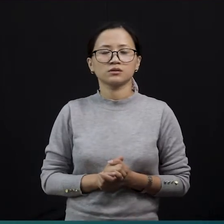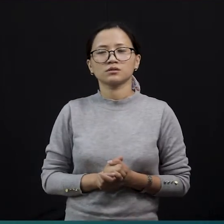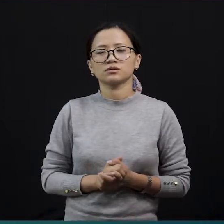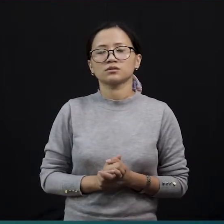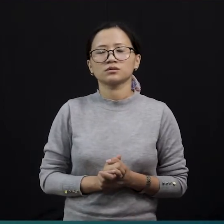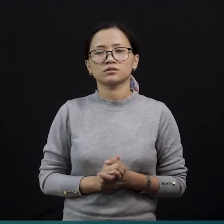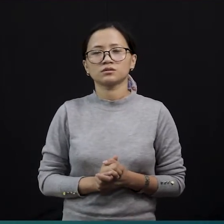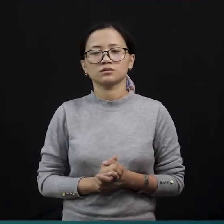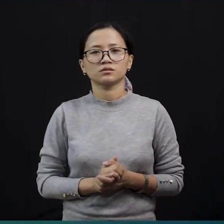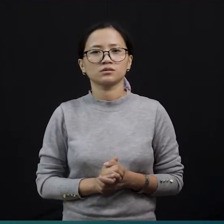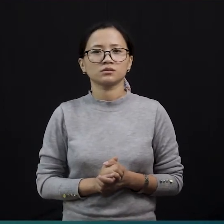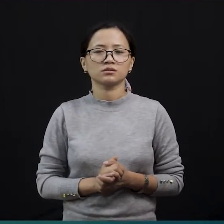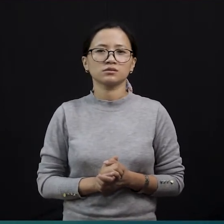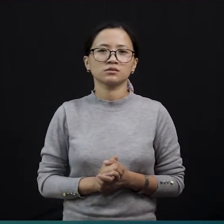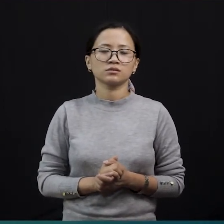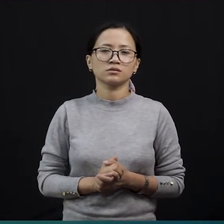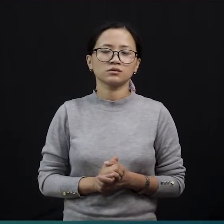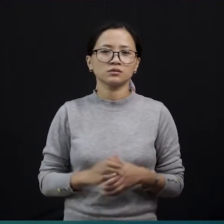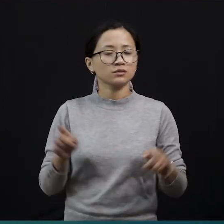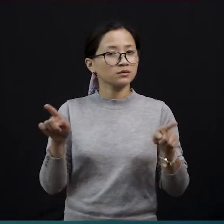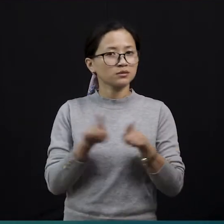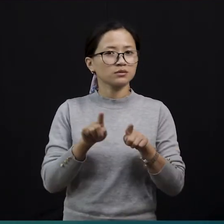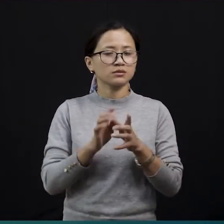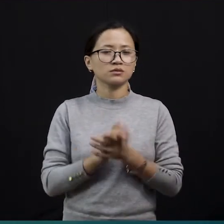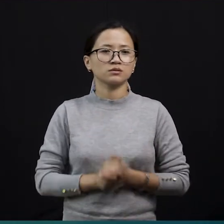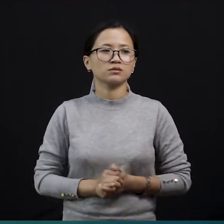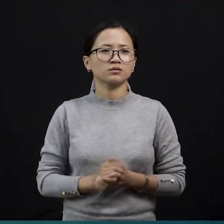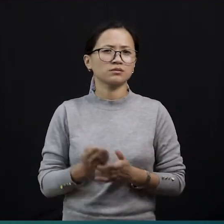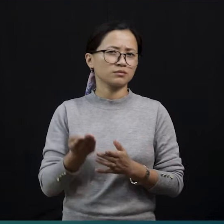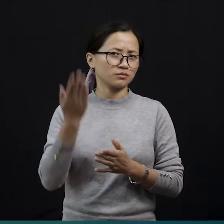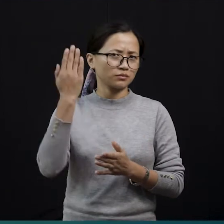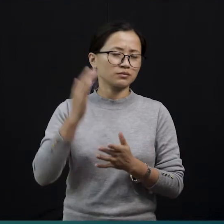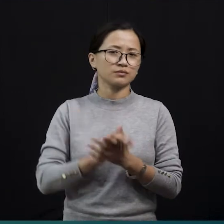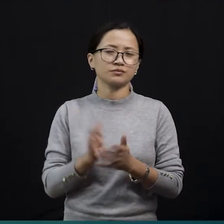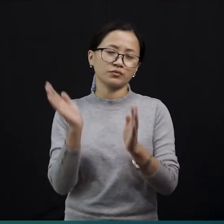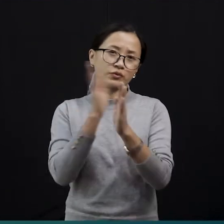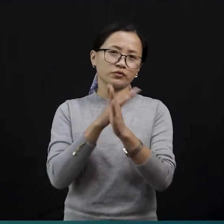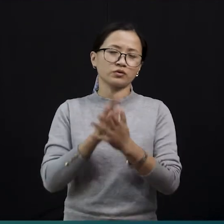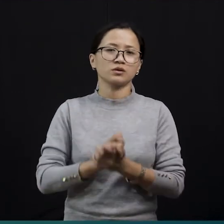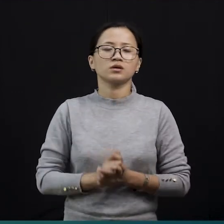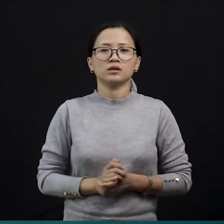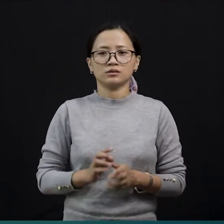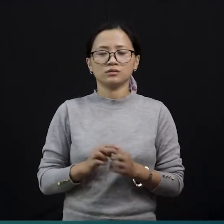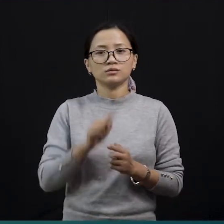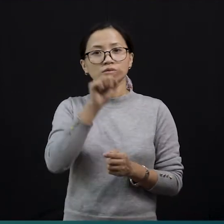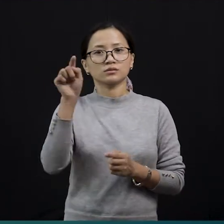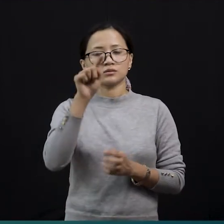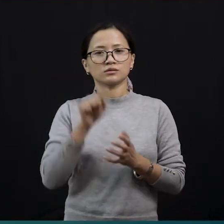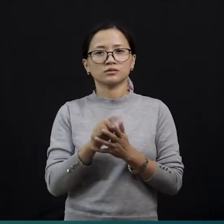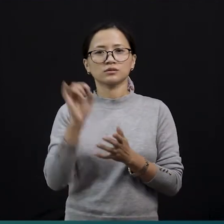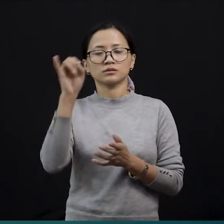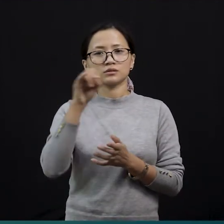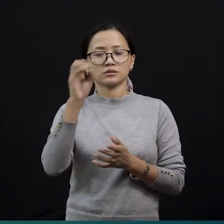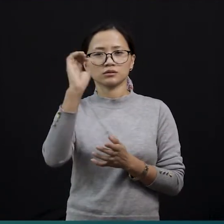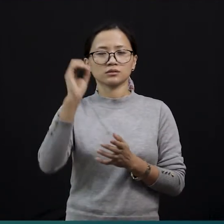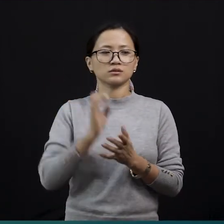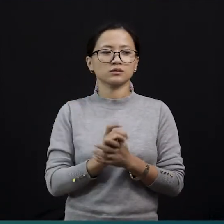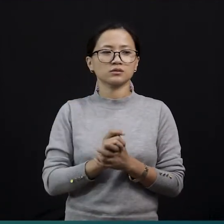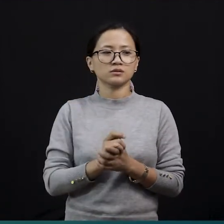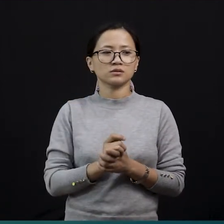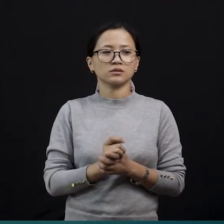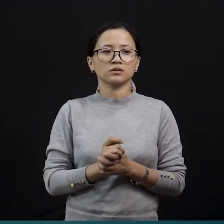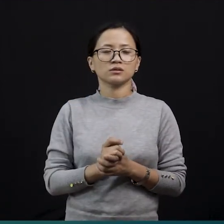420 minutes, right? So same like the earlier one, you need to divide it with 60